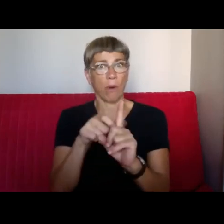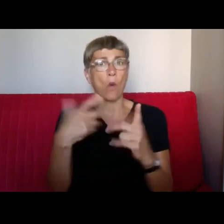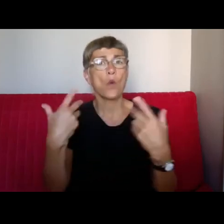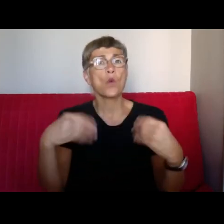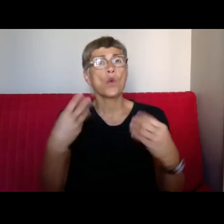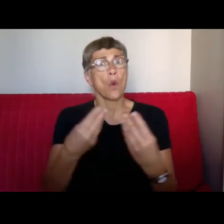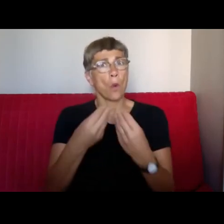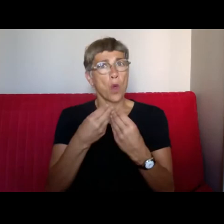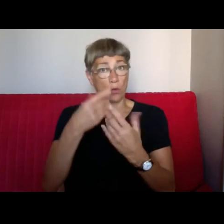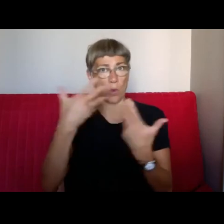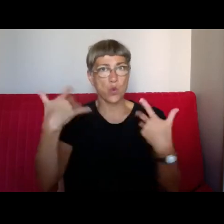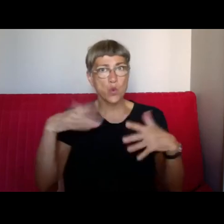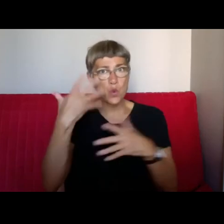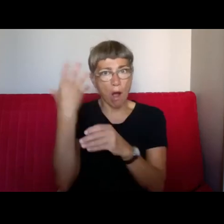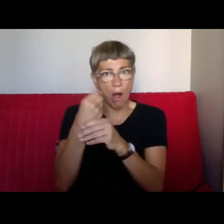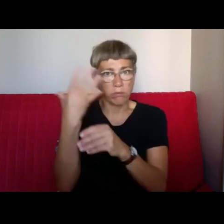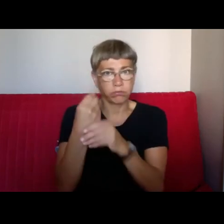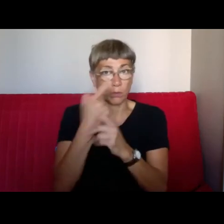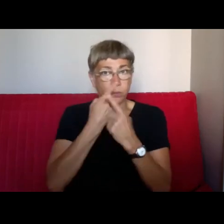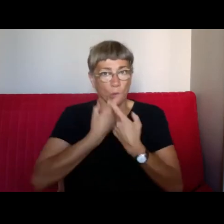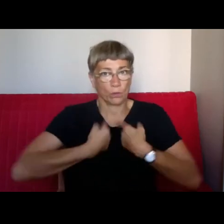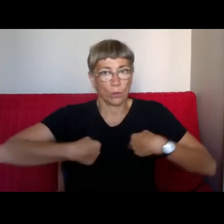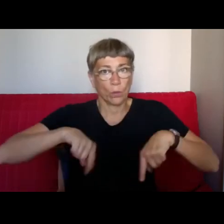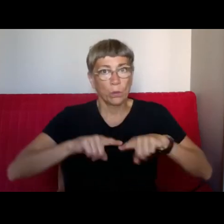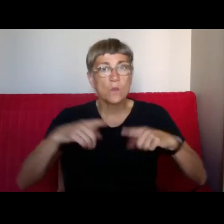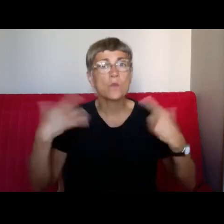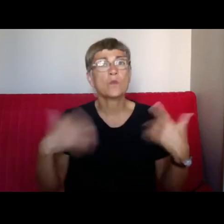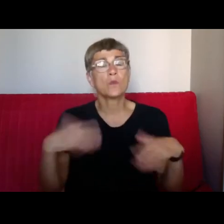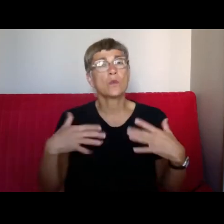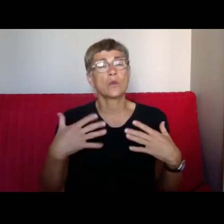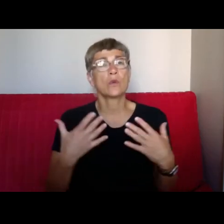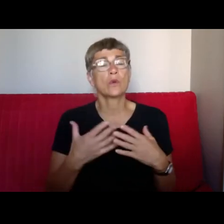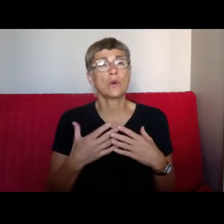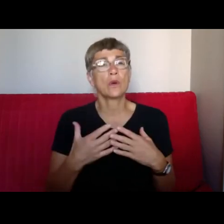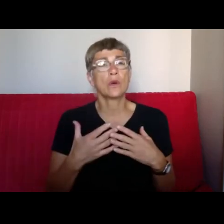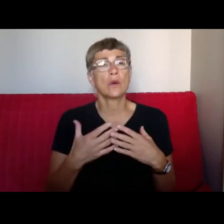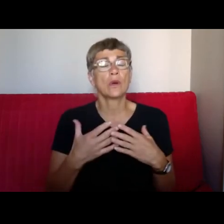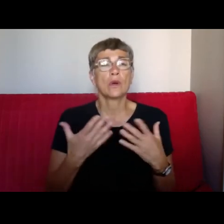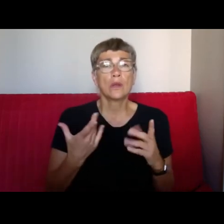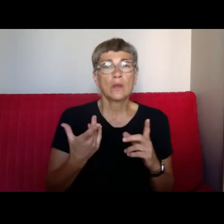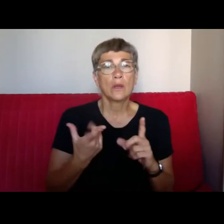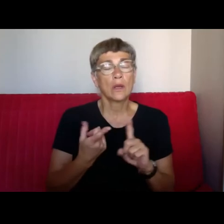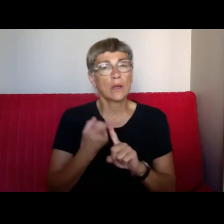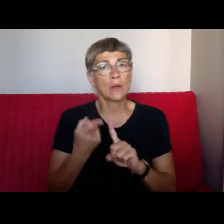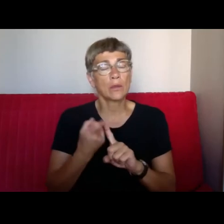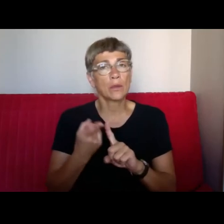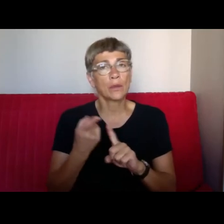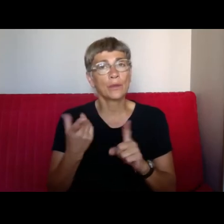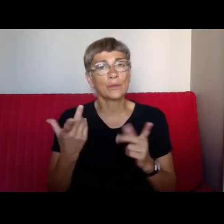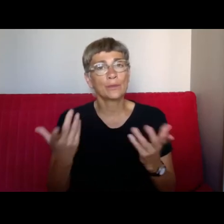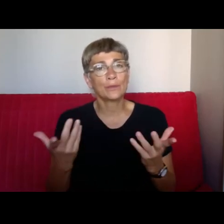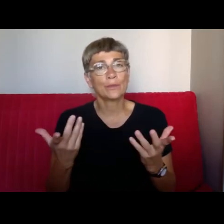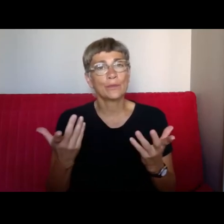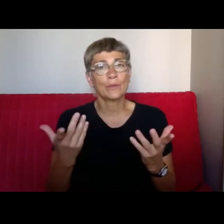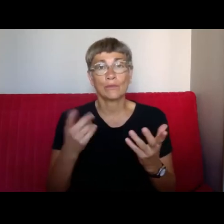how to move or how to give a good opportunity to person with disability to find a job.